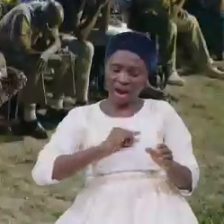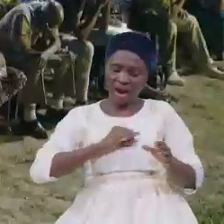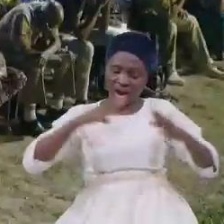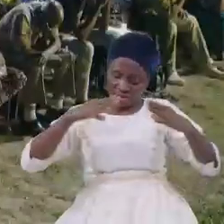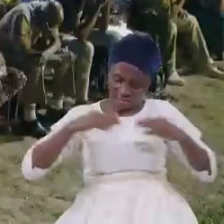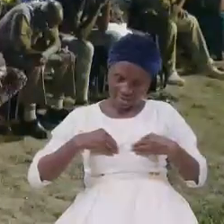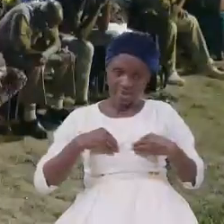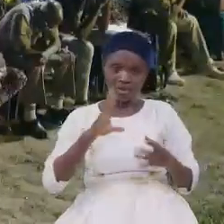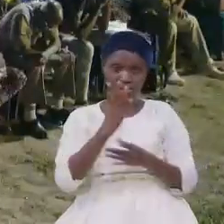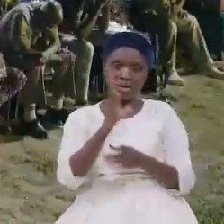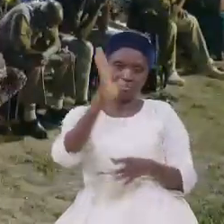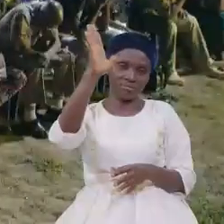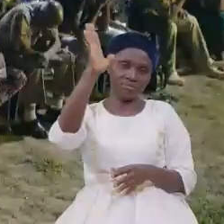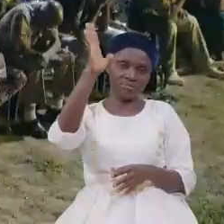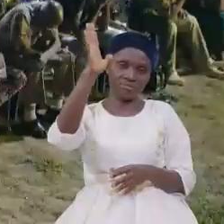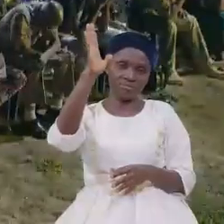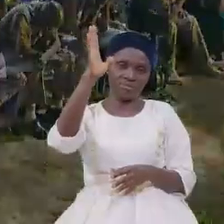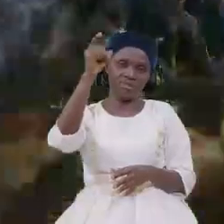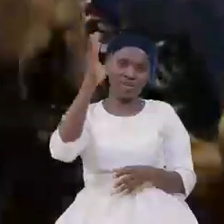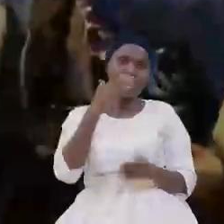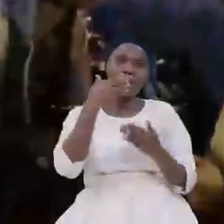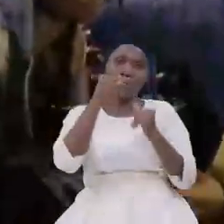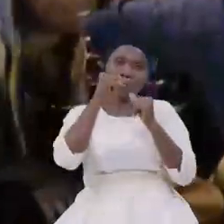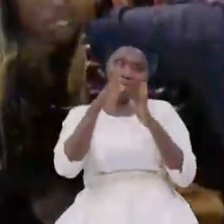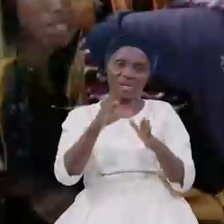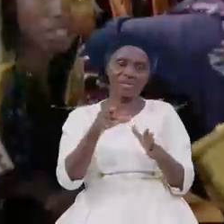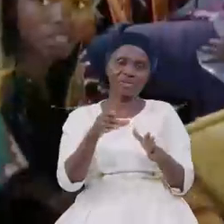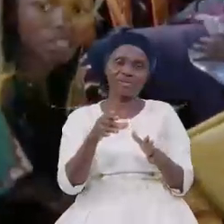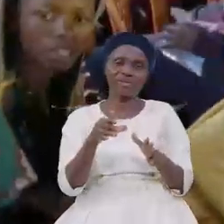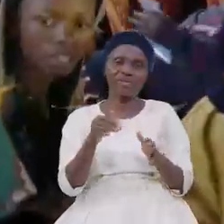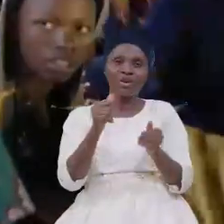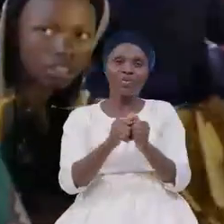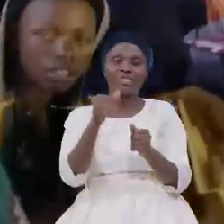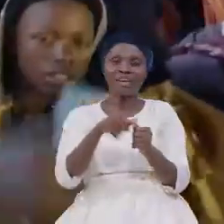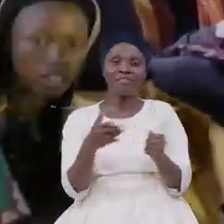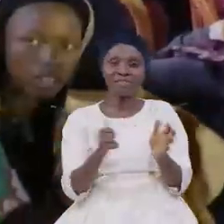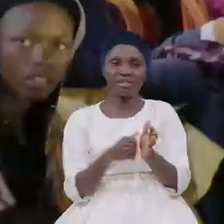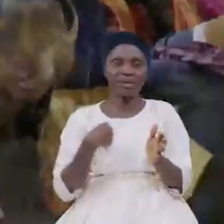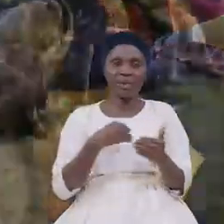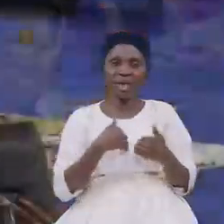bless you with everything was spoken about tonight in Jesus' name.